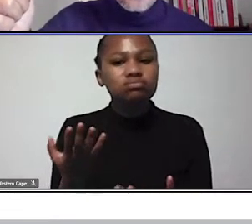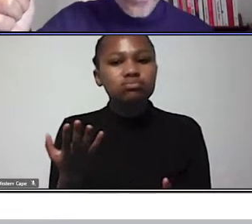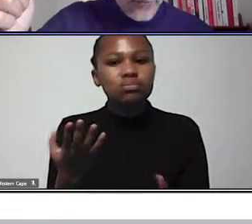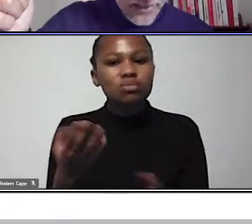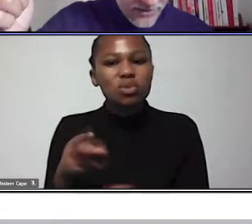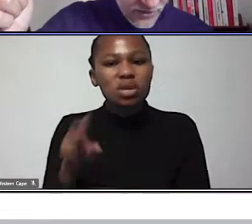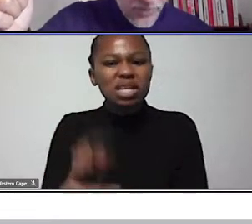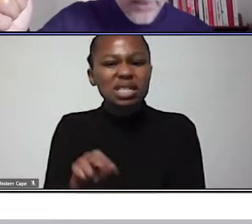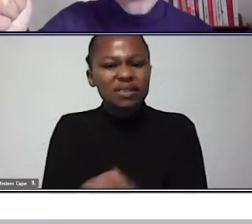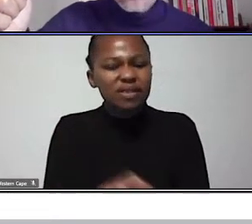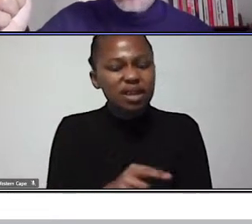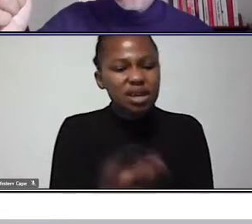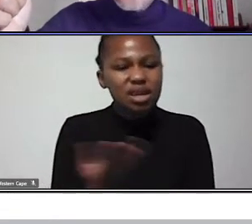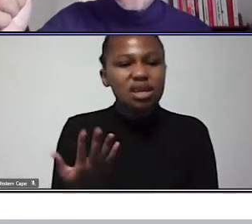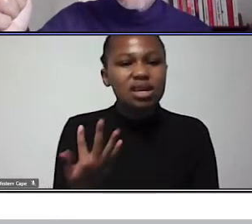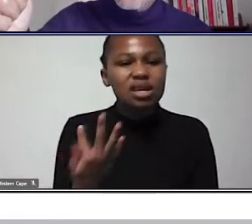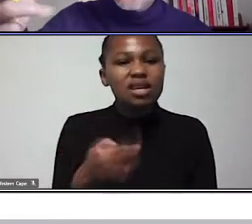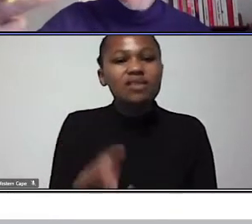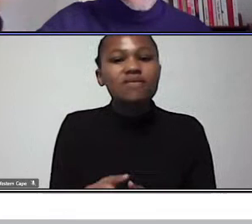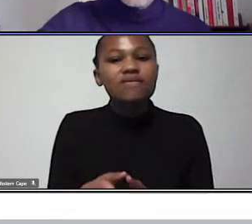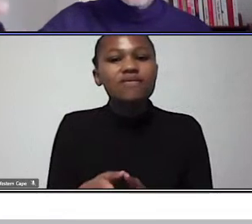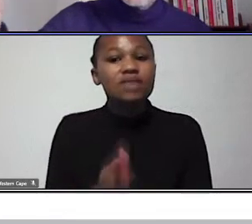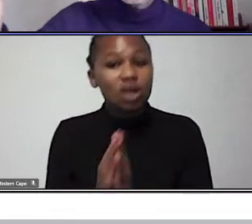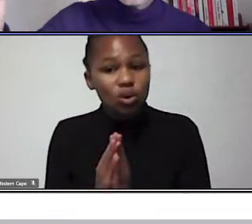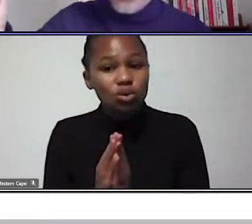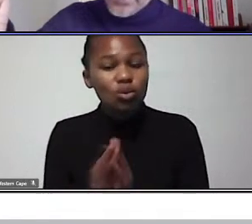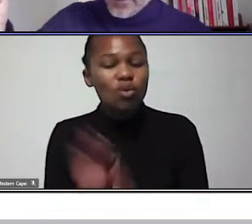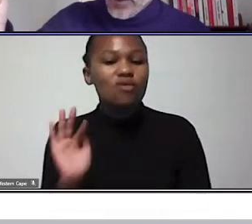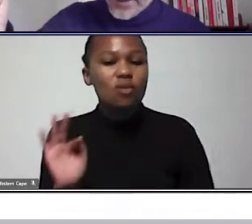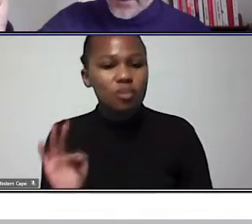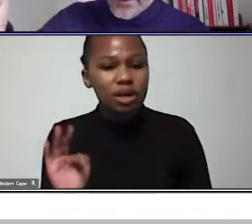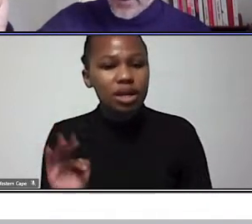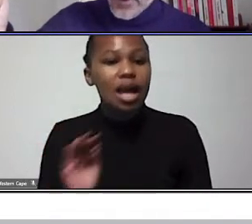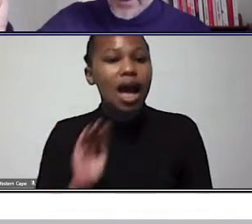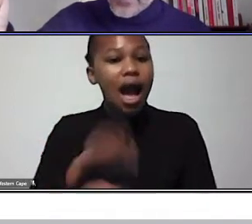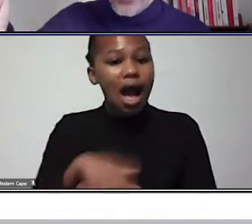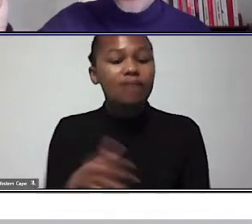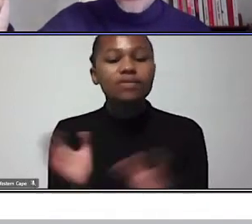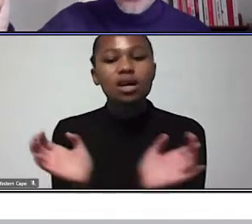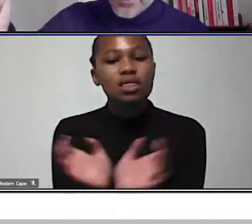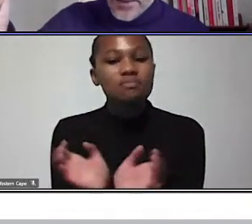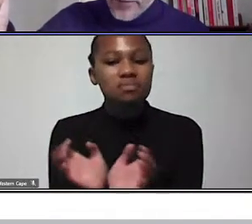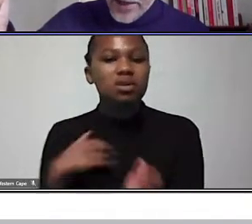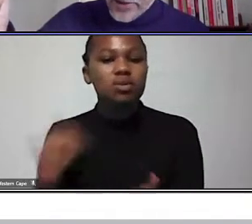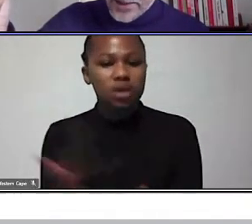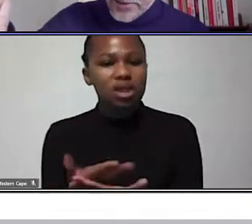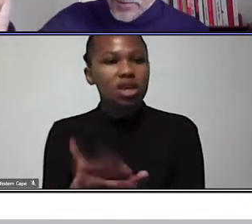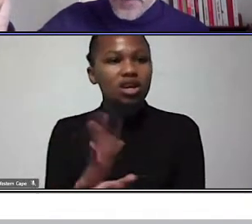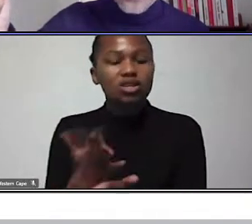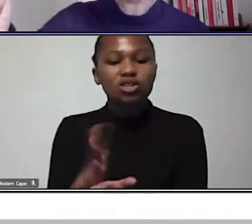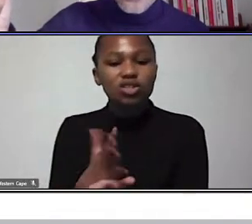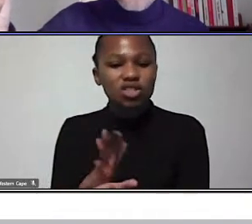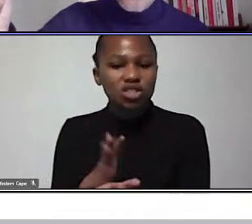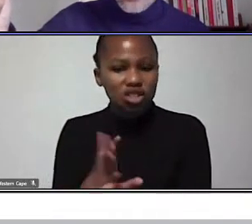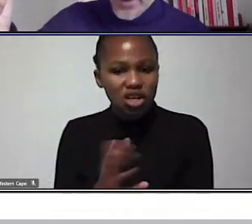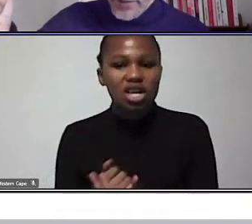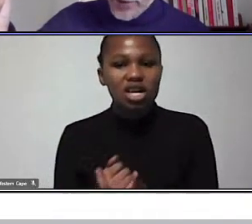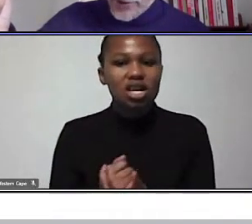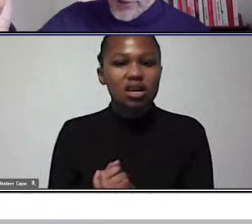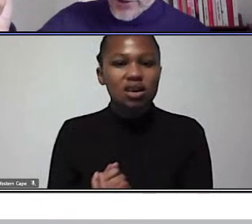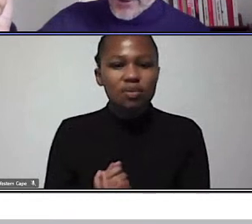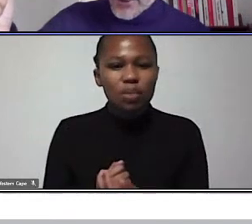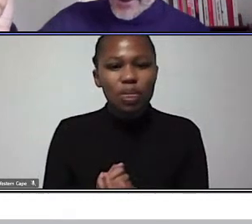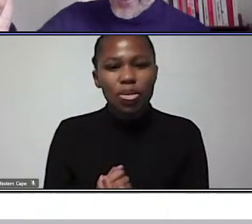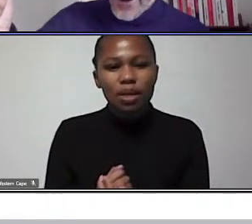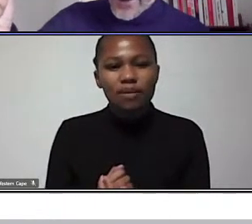then if that's requested formally in writing, I imagine after the meeting, we can then share the survey results. But Ilse, I wonder